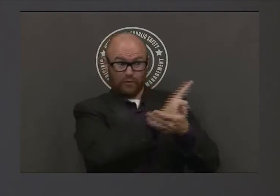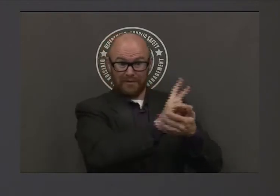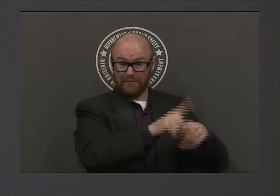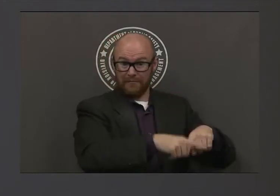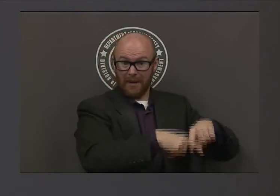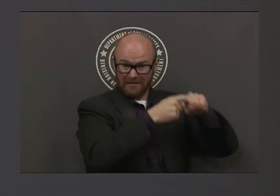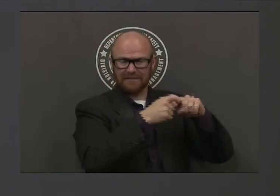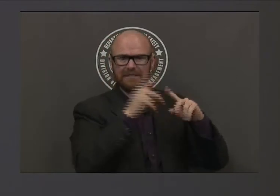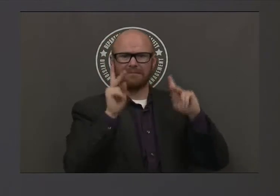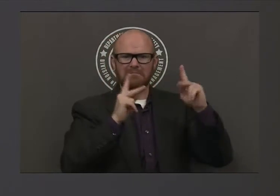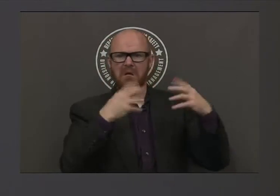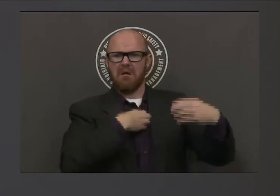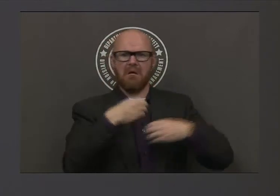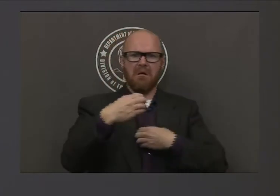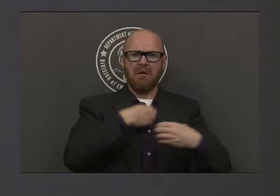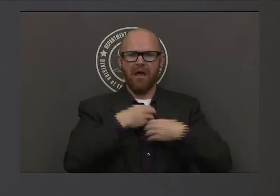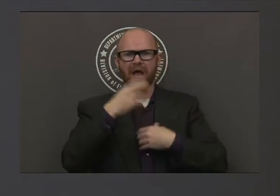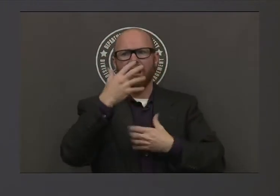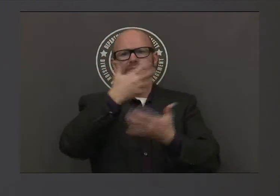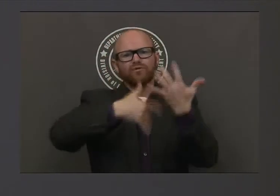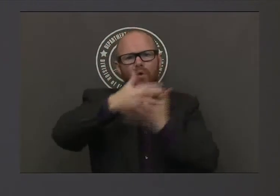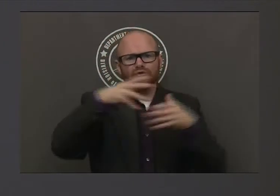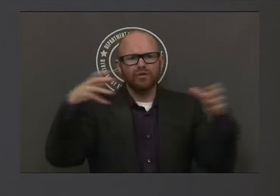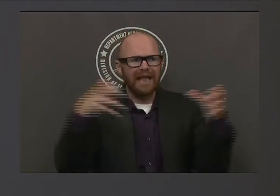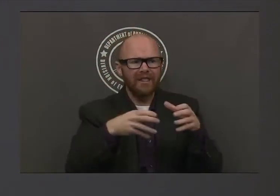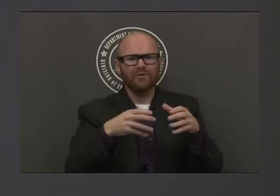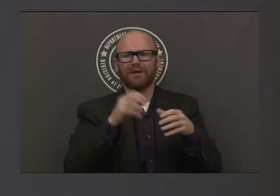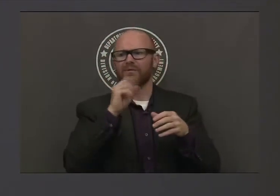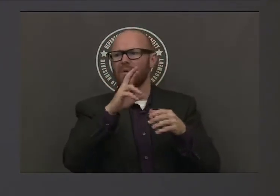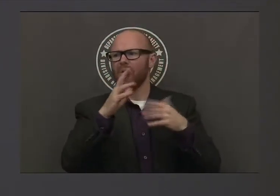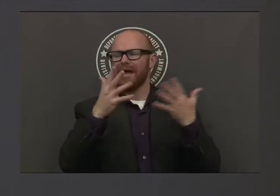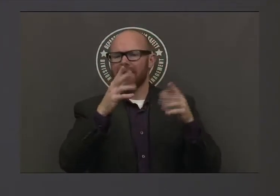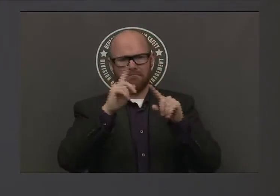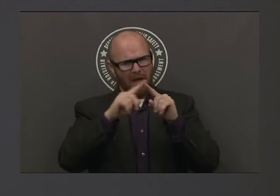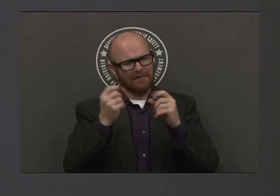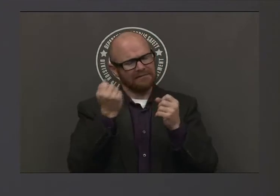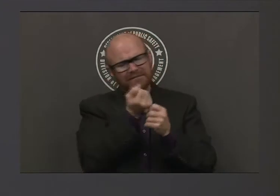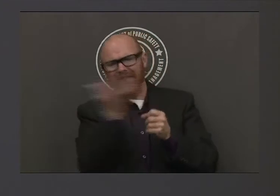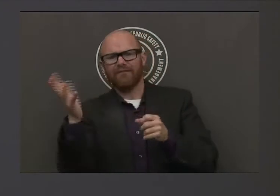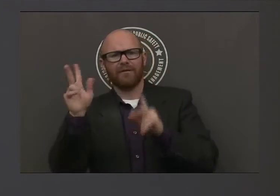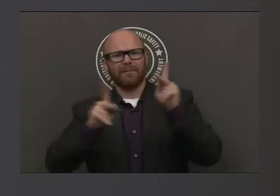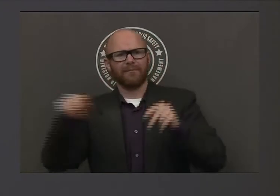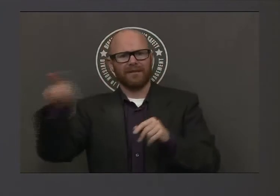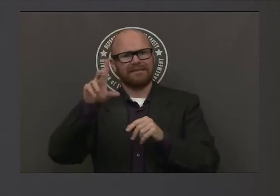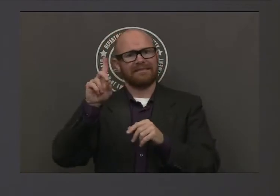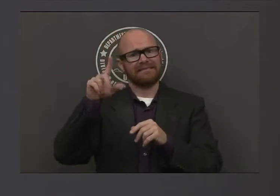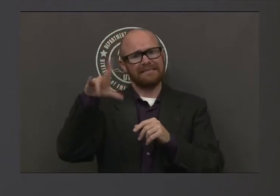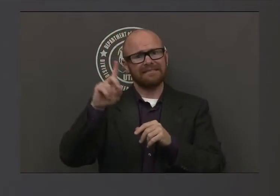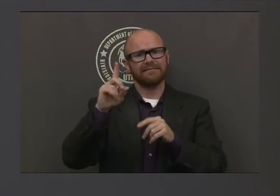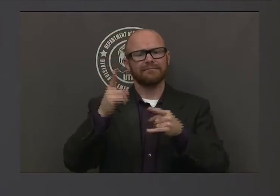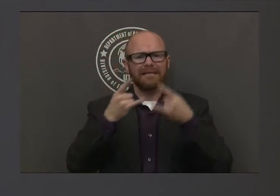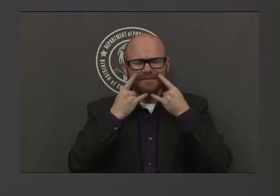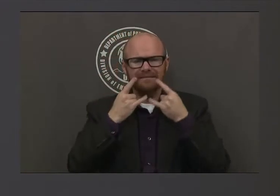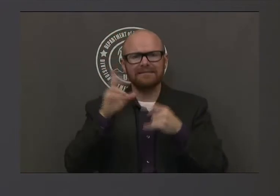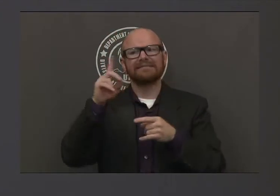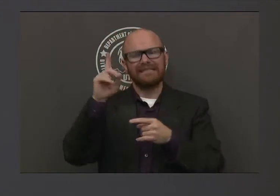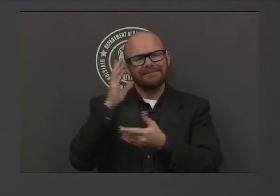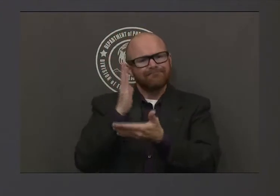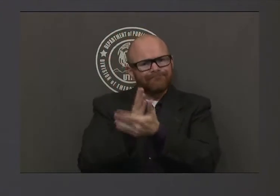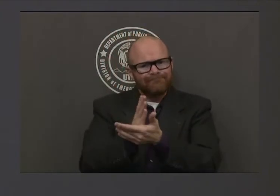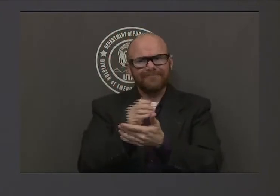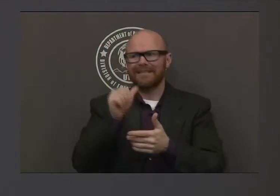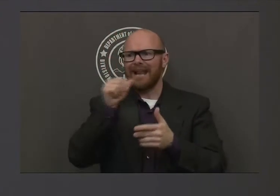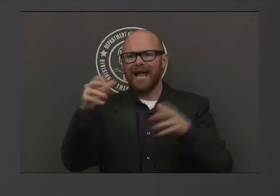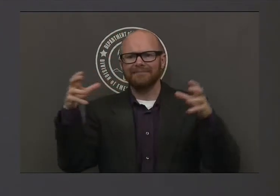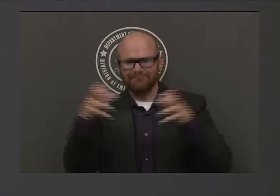social gatherings, limiting our size and the duration of our gatherings. And it made a difference. It's made a difference. We see the